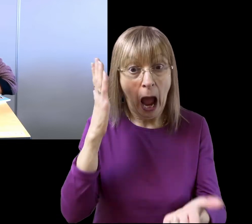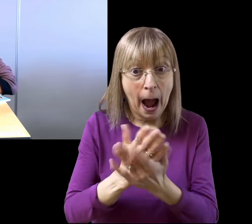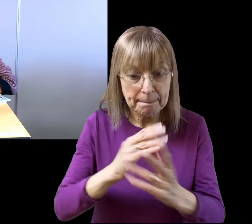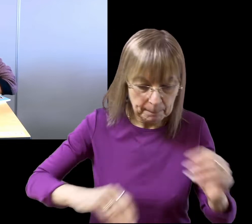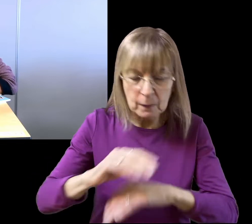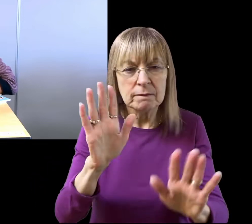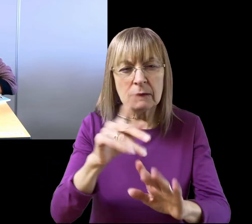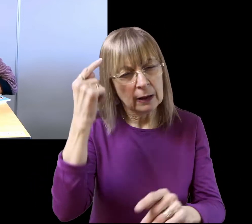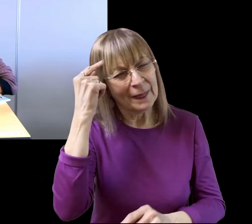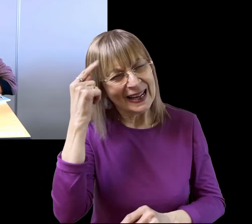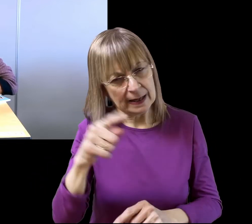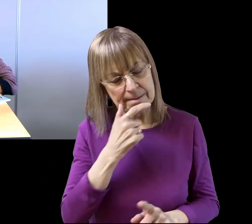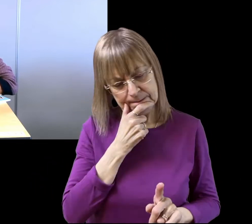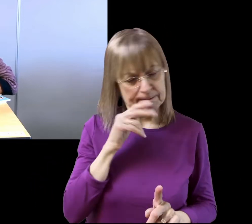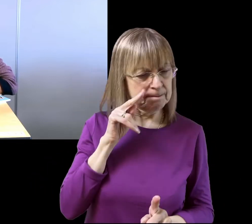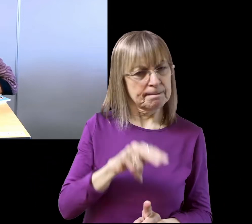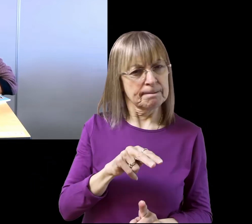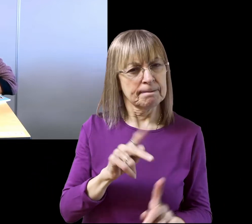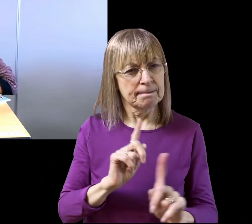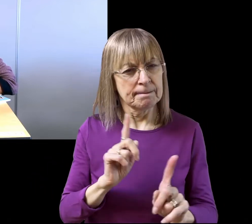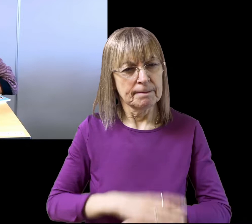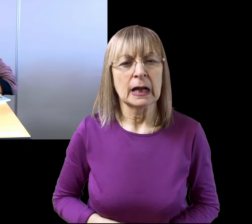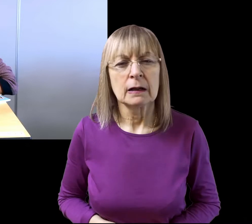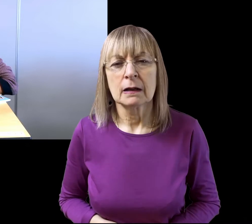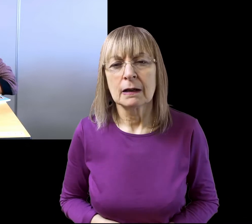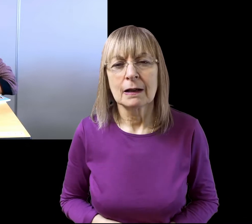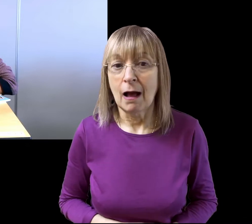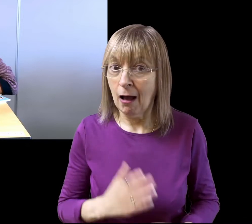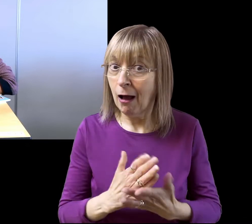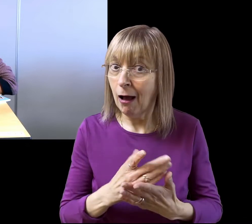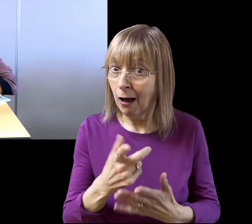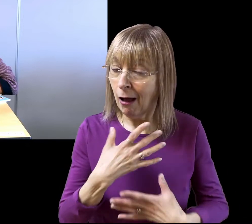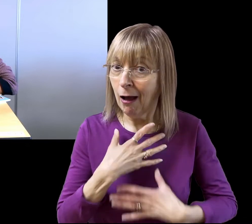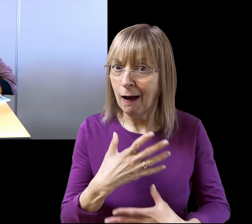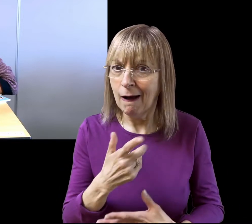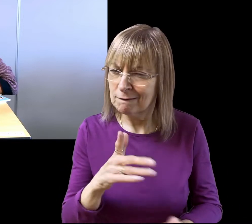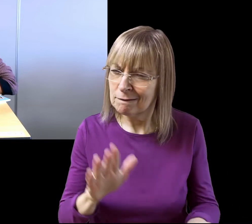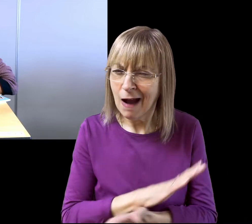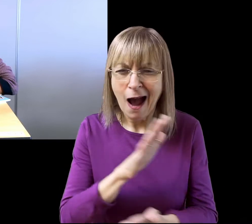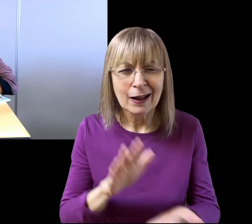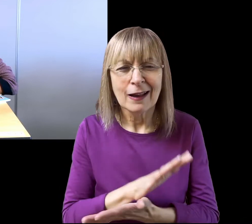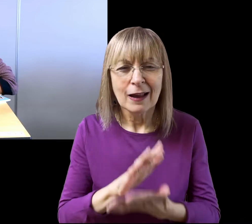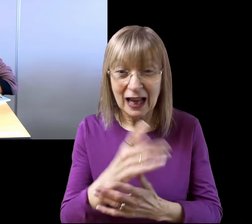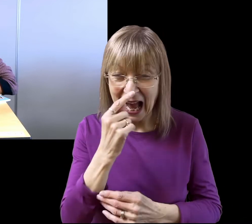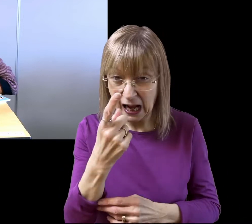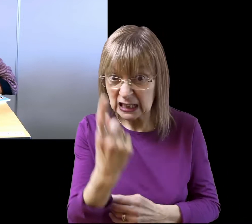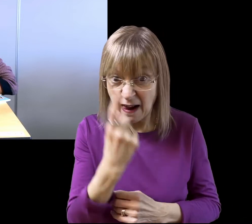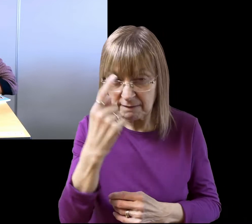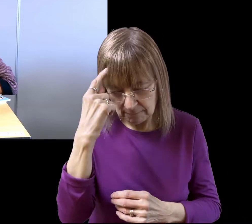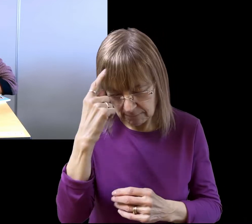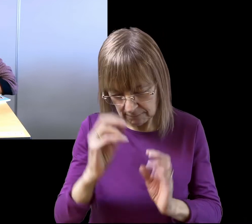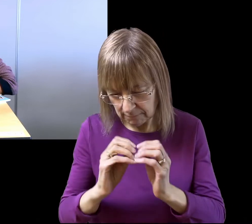work out how many orders without doing them? Don't get me wrong, it's great fun to do them, but can you work it